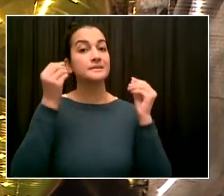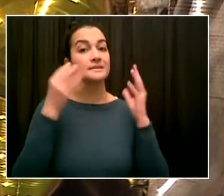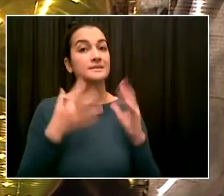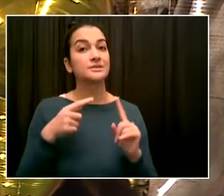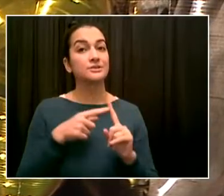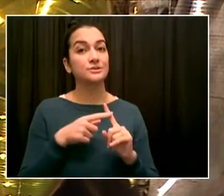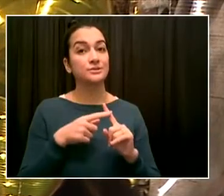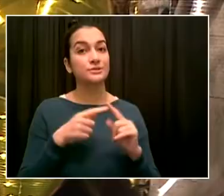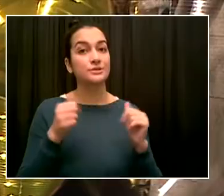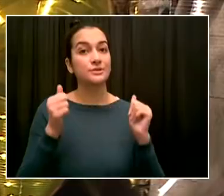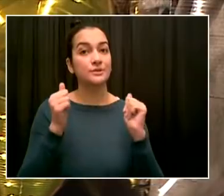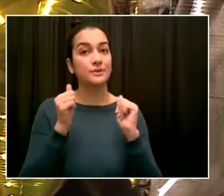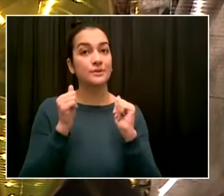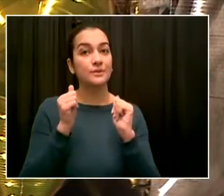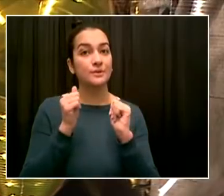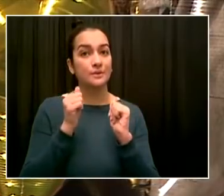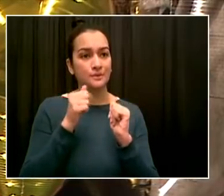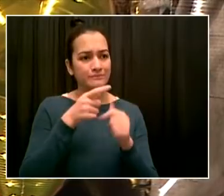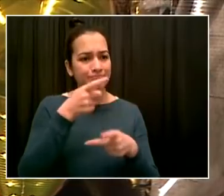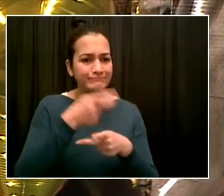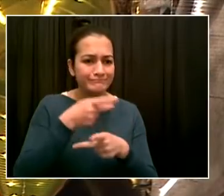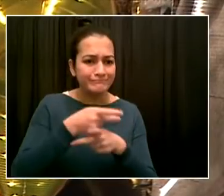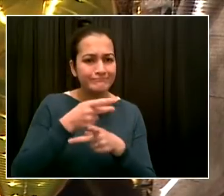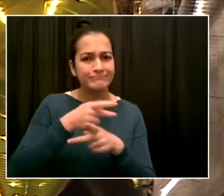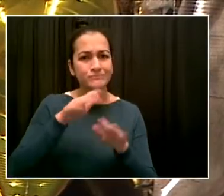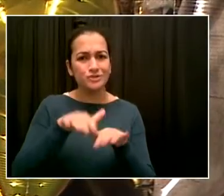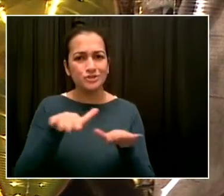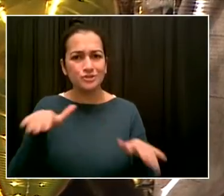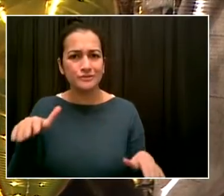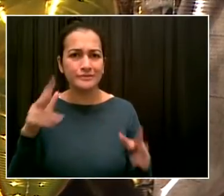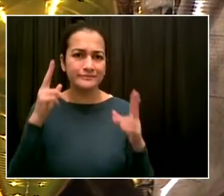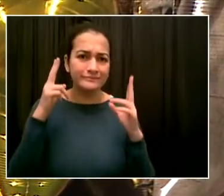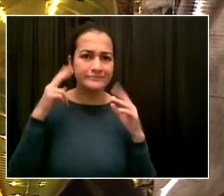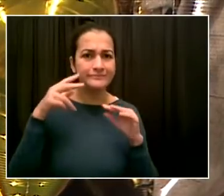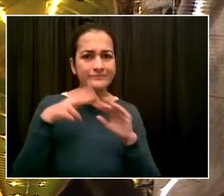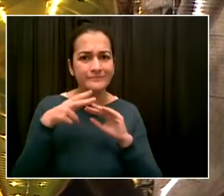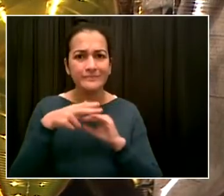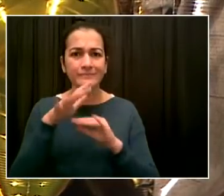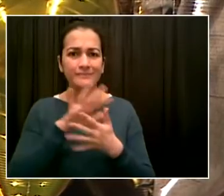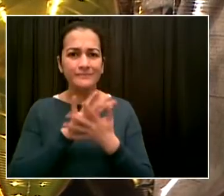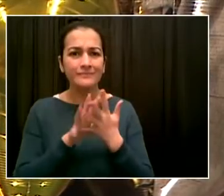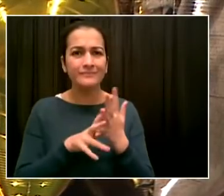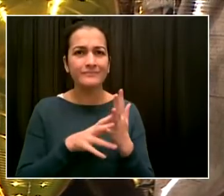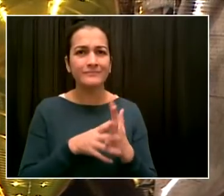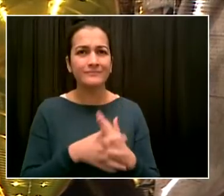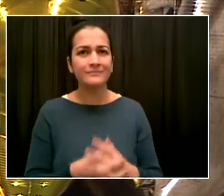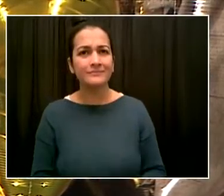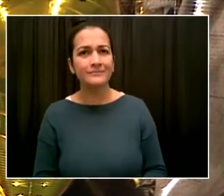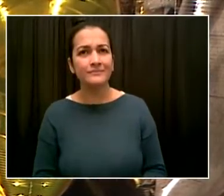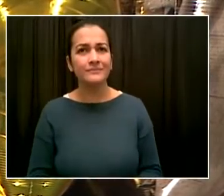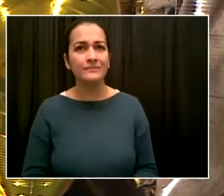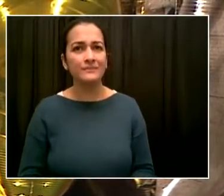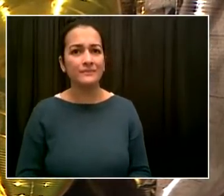DOE's state law that allows tenured employees to have a trial, and the hearing officer could not get